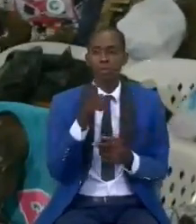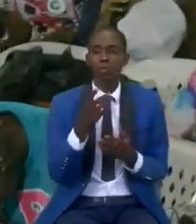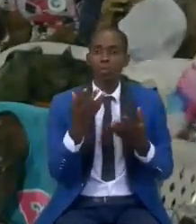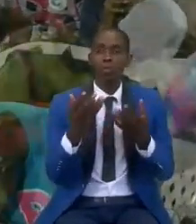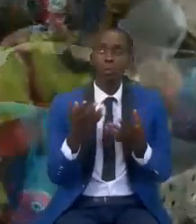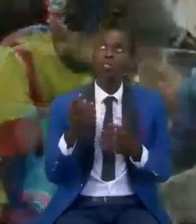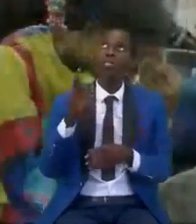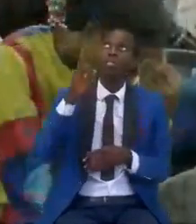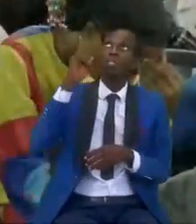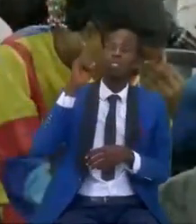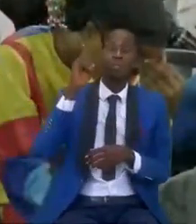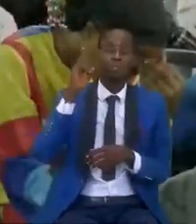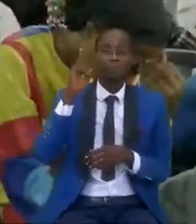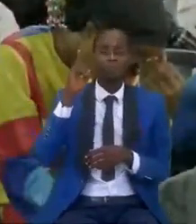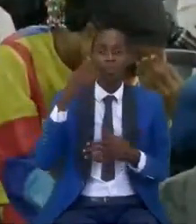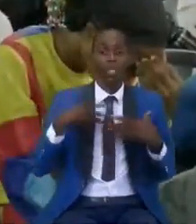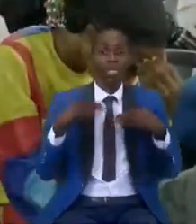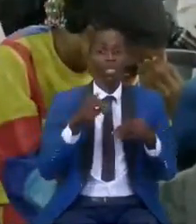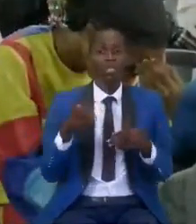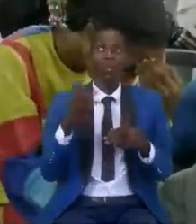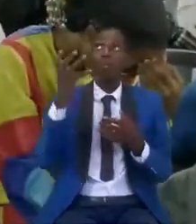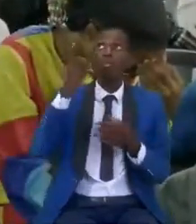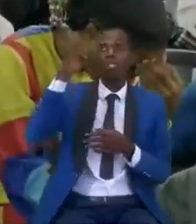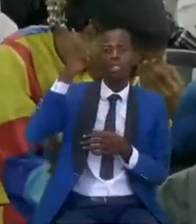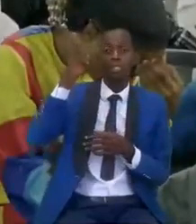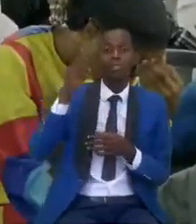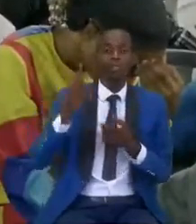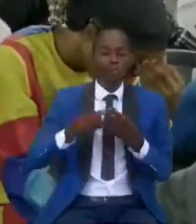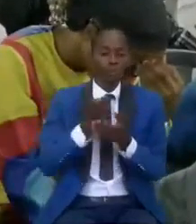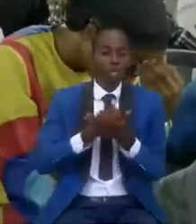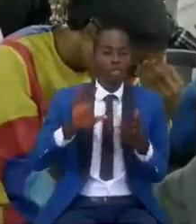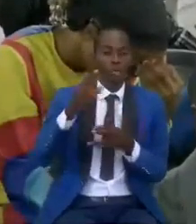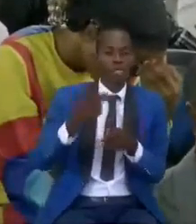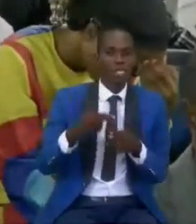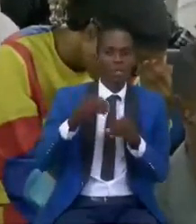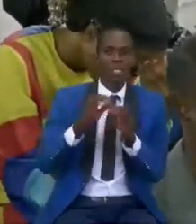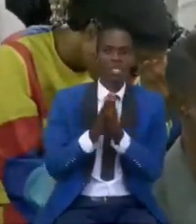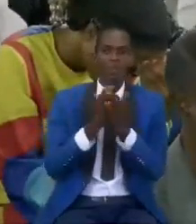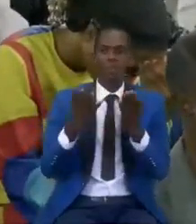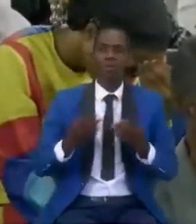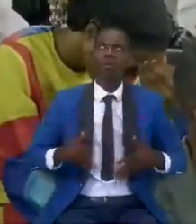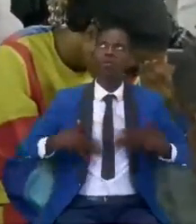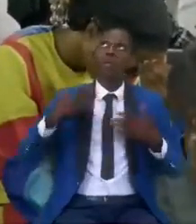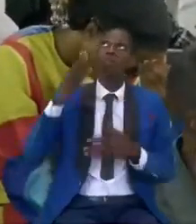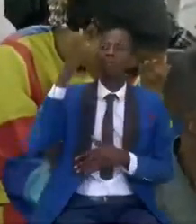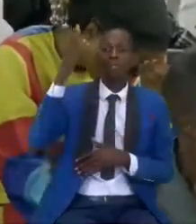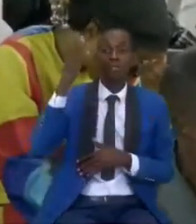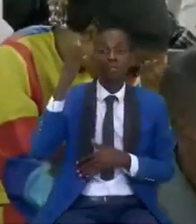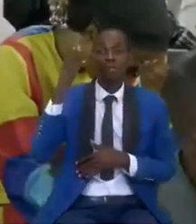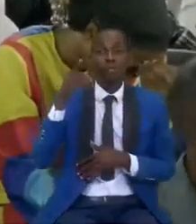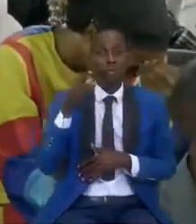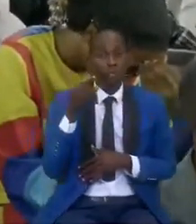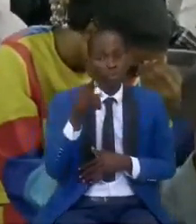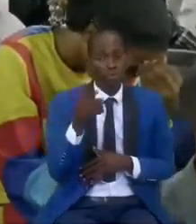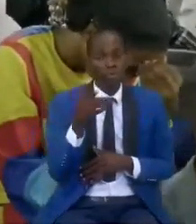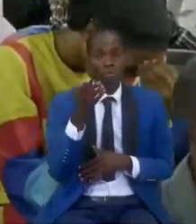name in the book of life. Wherever you are, over there, raise up your hand. Praise the Lord. God bless you